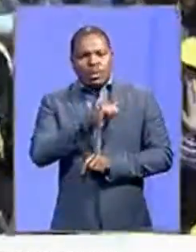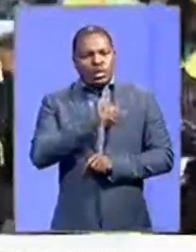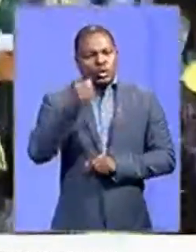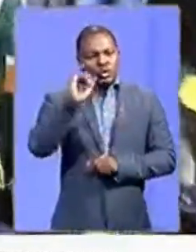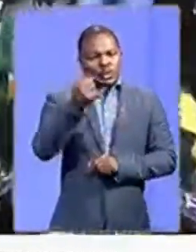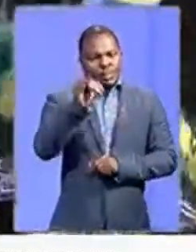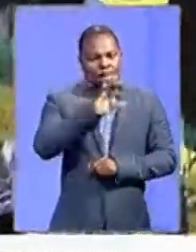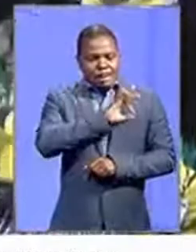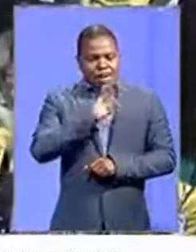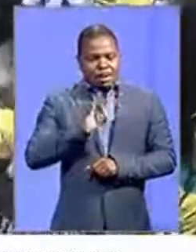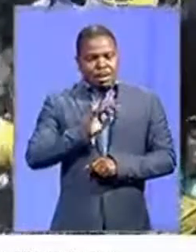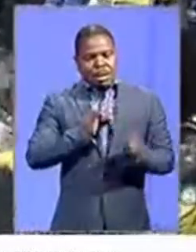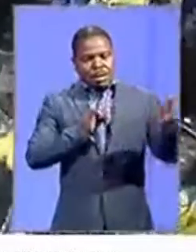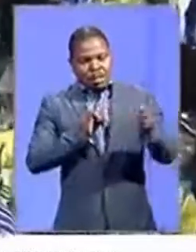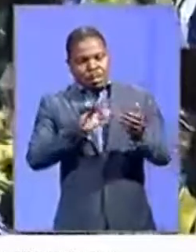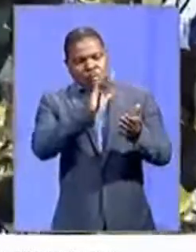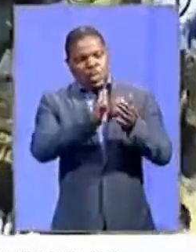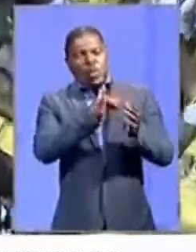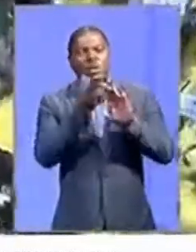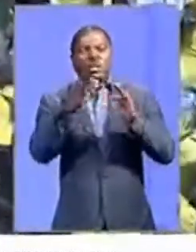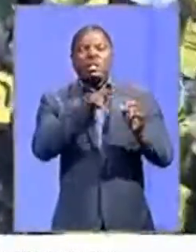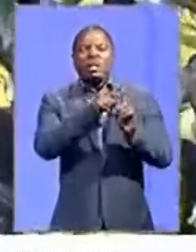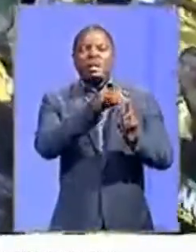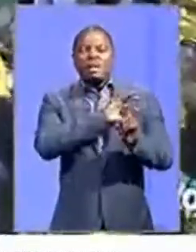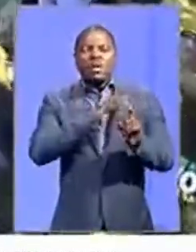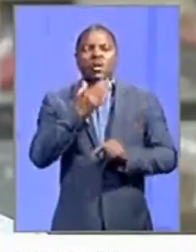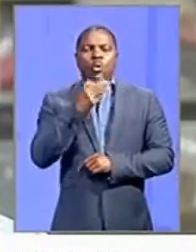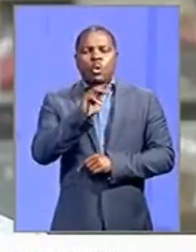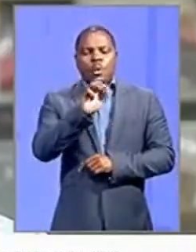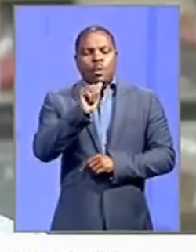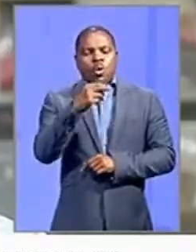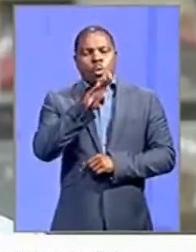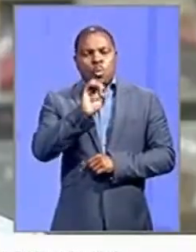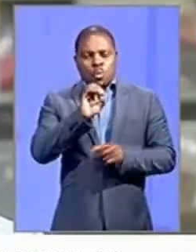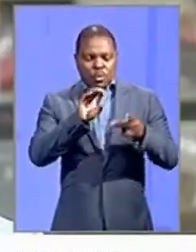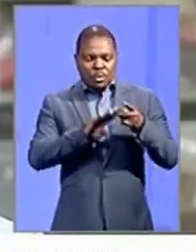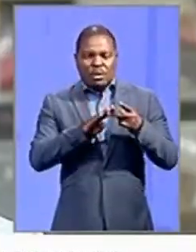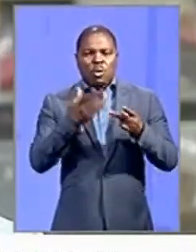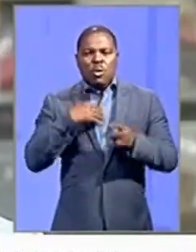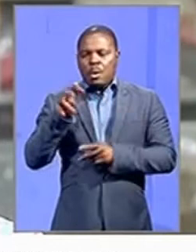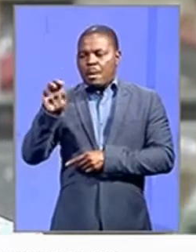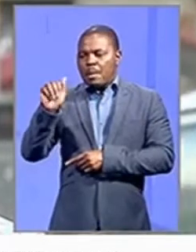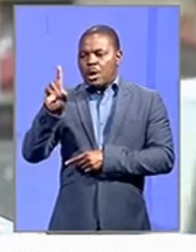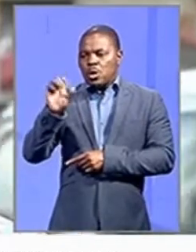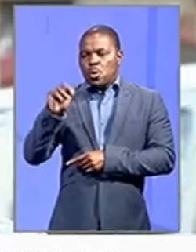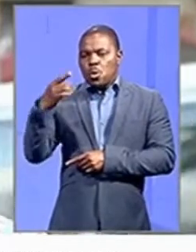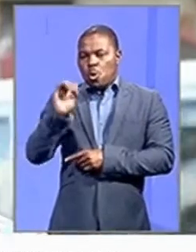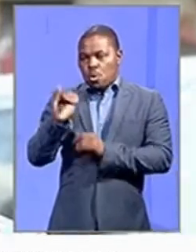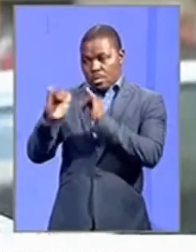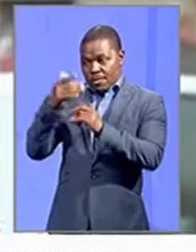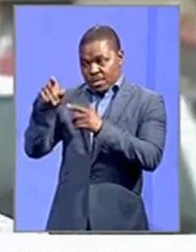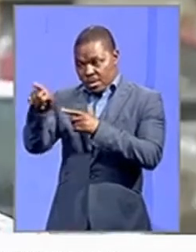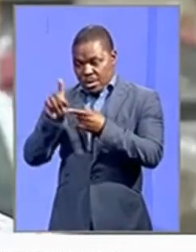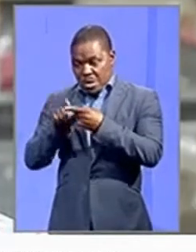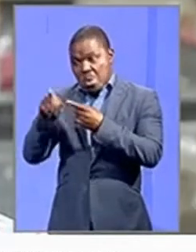Johannesburg o tlhokafetseng Jeff Makhubu. Bona ke MMC wa Matlole Julie D. Matongo yo go begwang e le